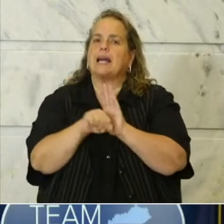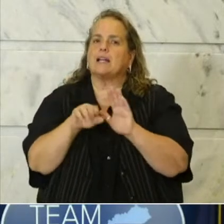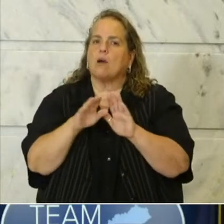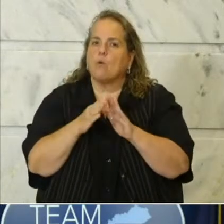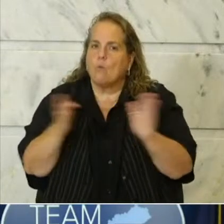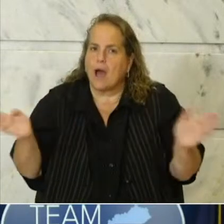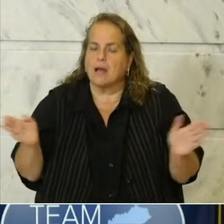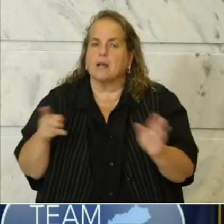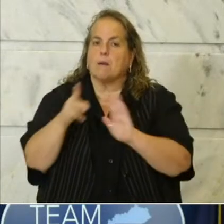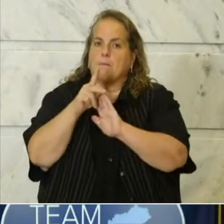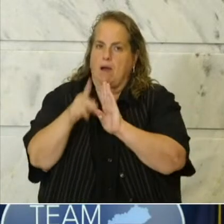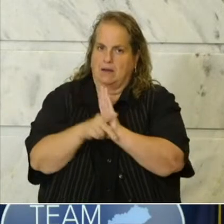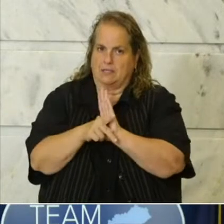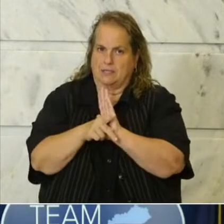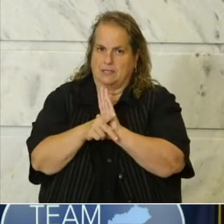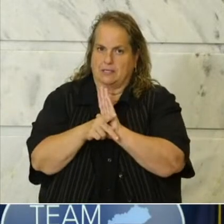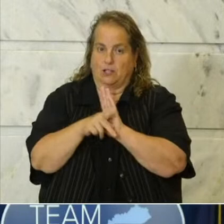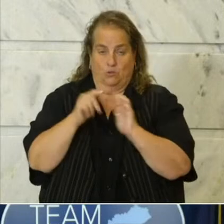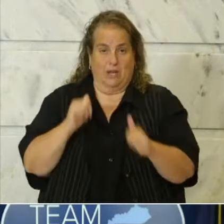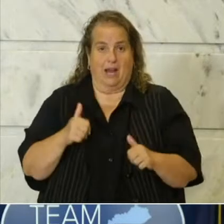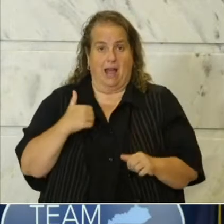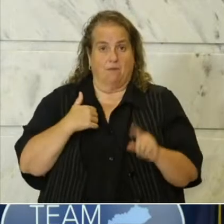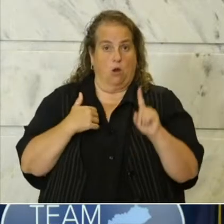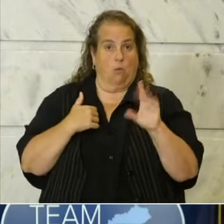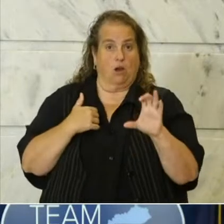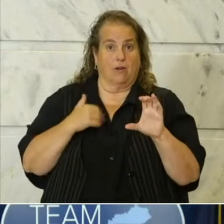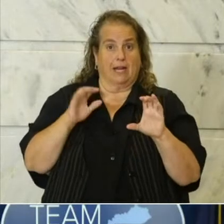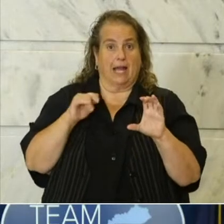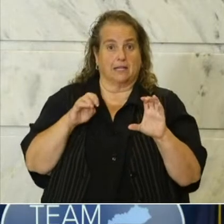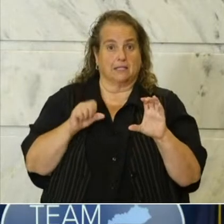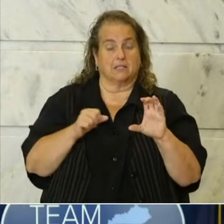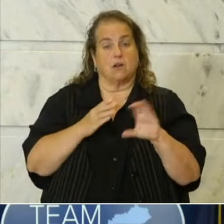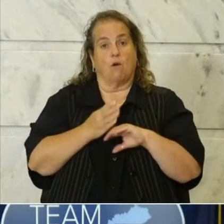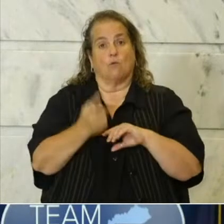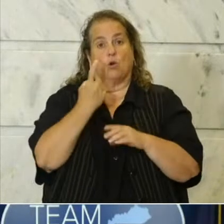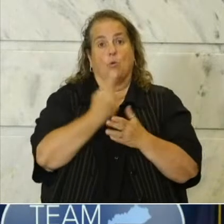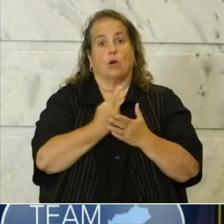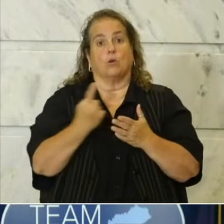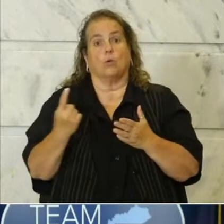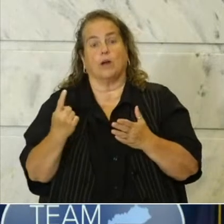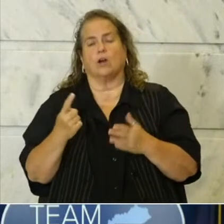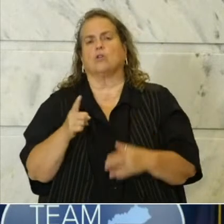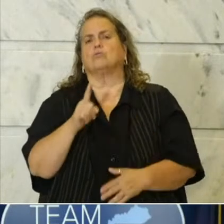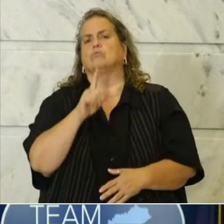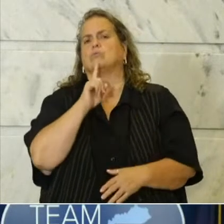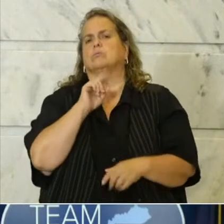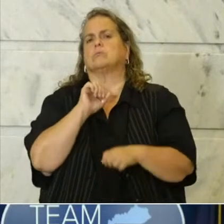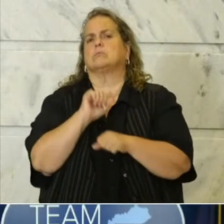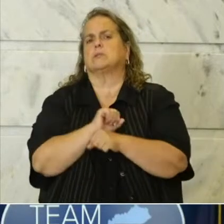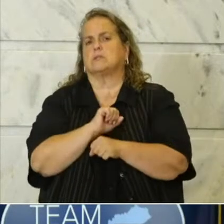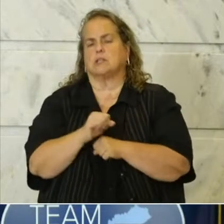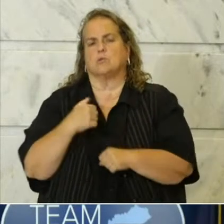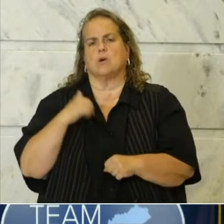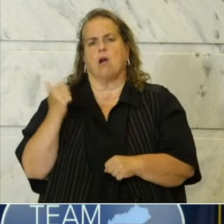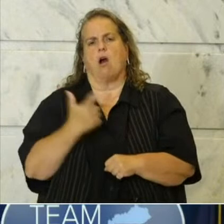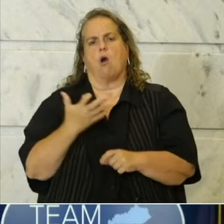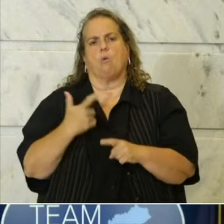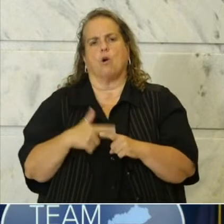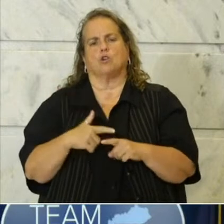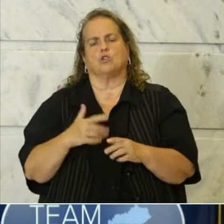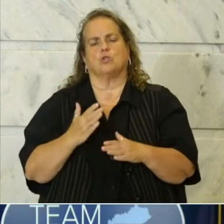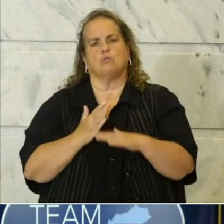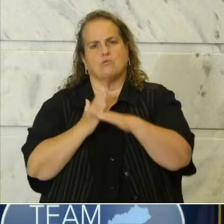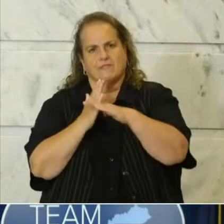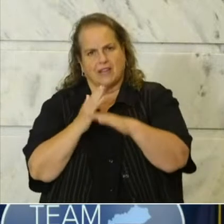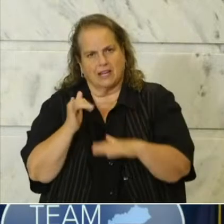policies, because when you can have 100 cases over the course of a week, surely to God we all want to prevent that, and not to say